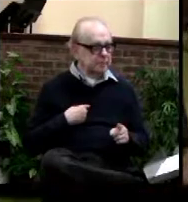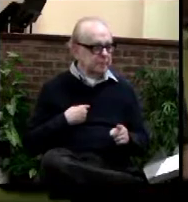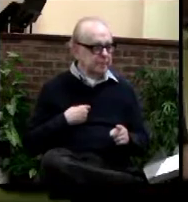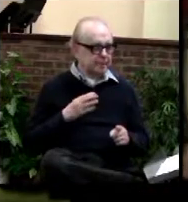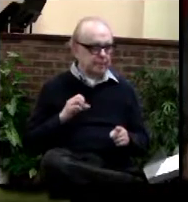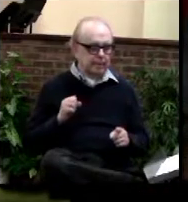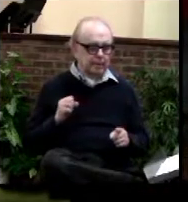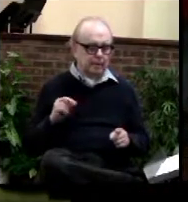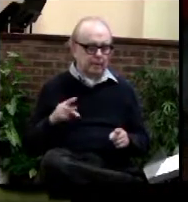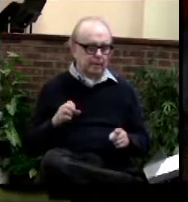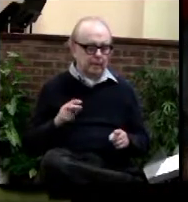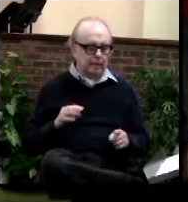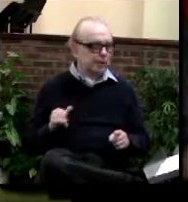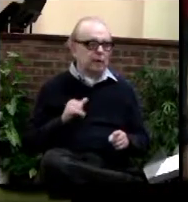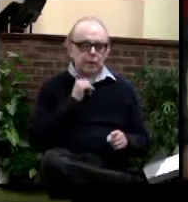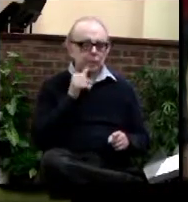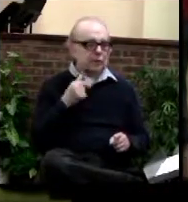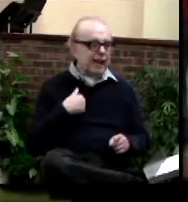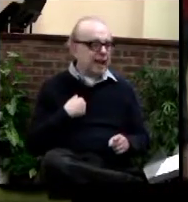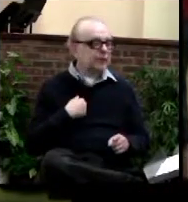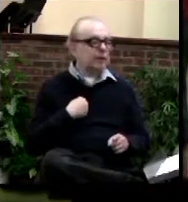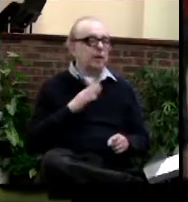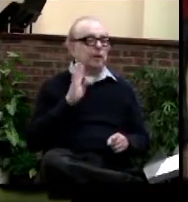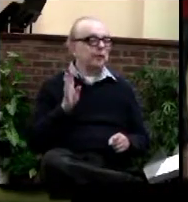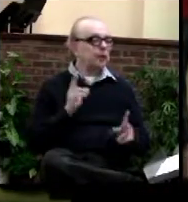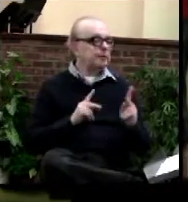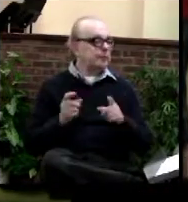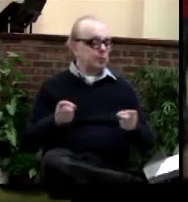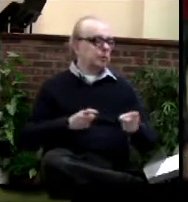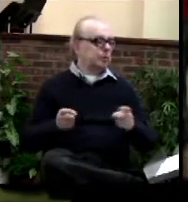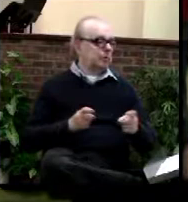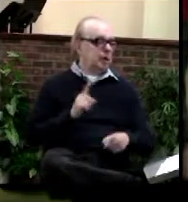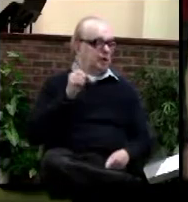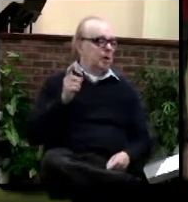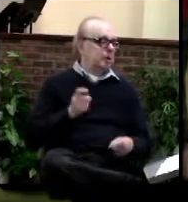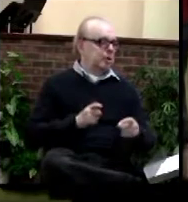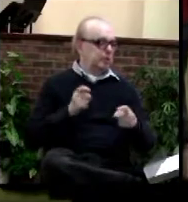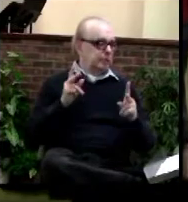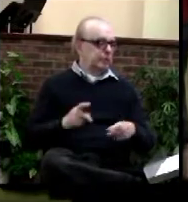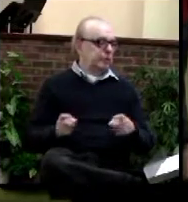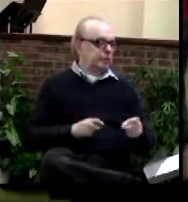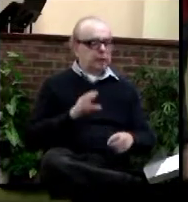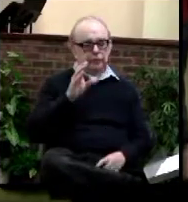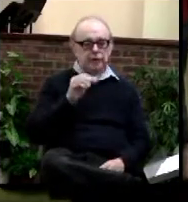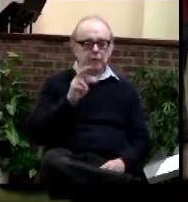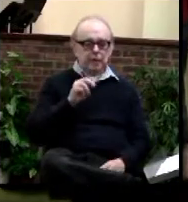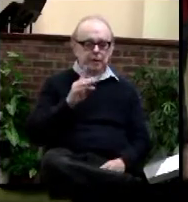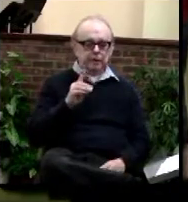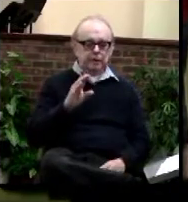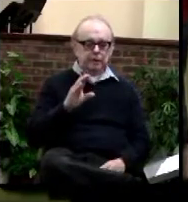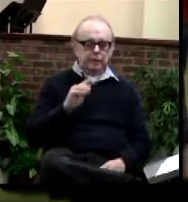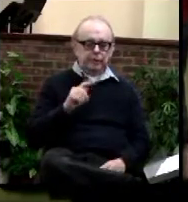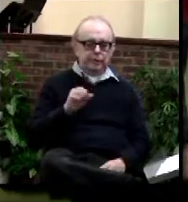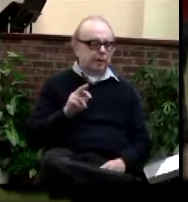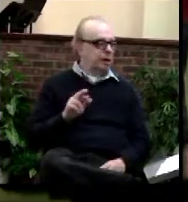four different conductors. You have one conductor telling everybody what to do. And that's what Jesus